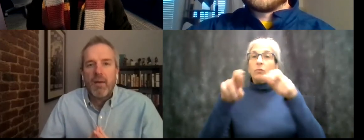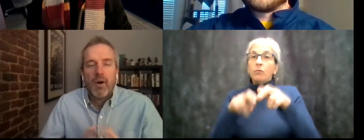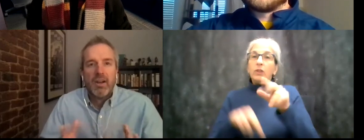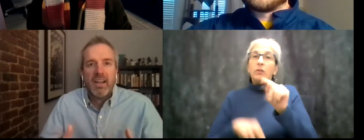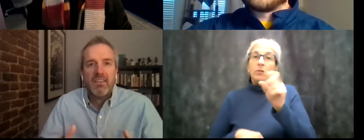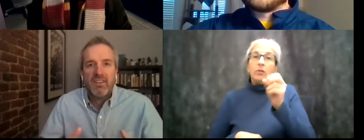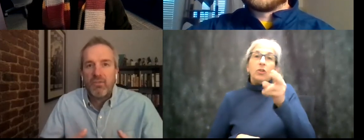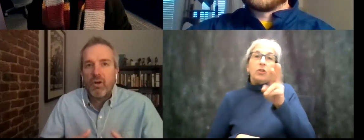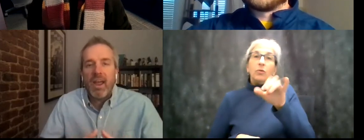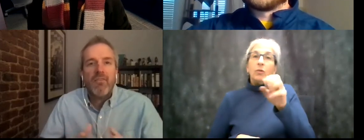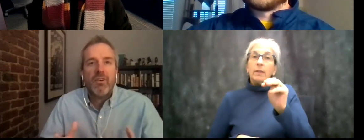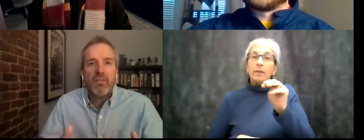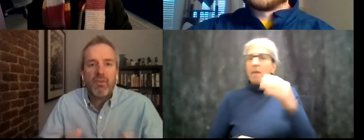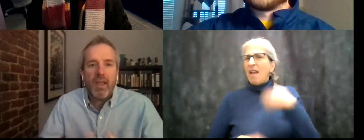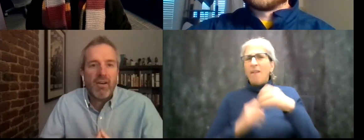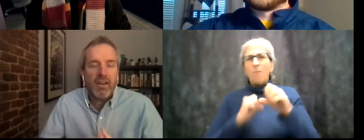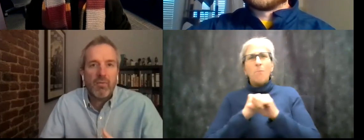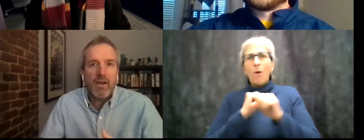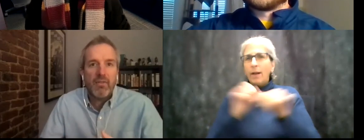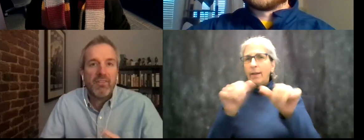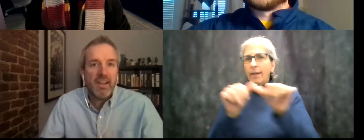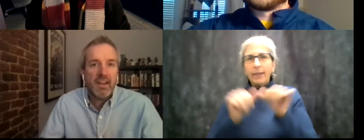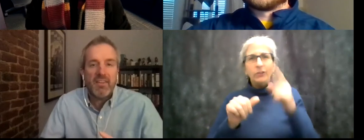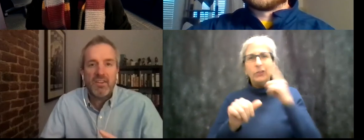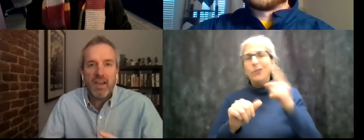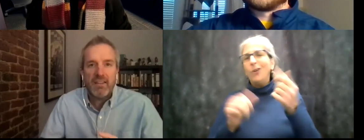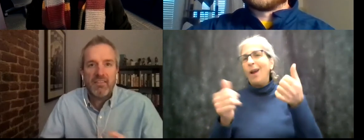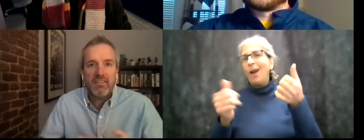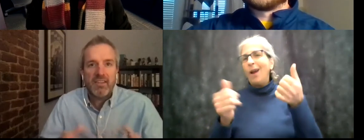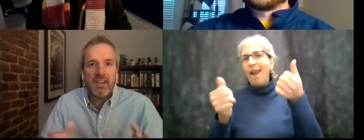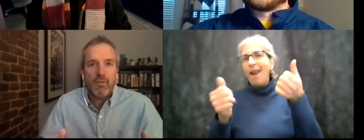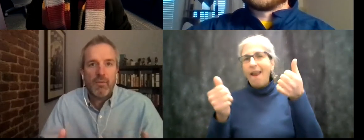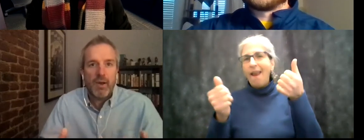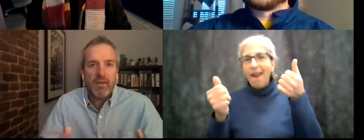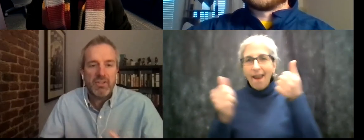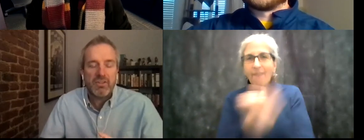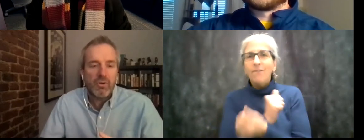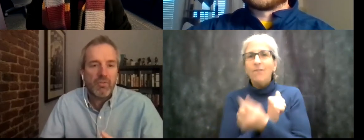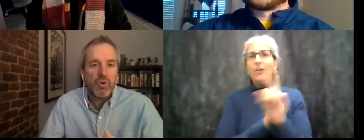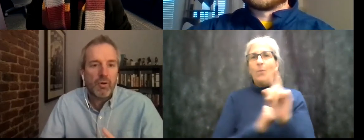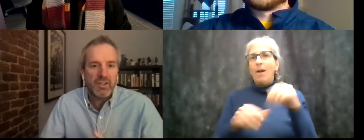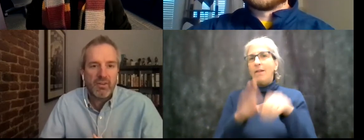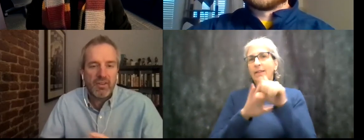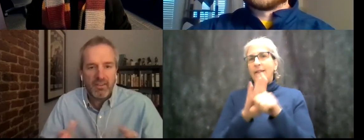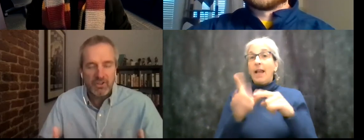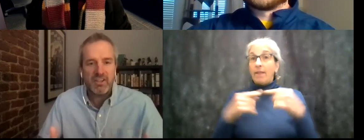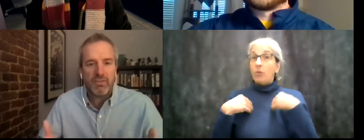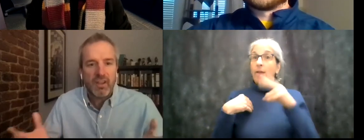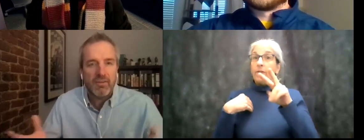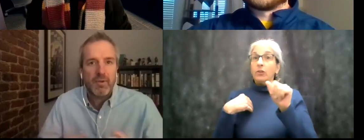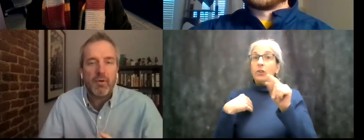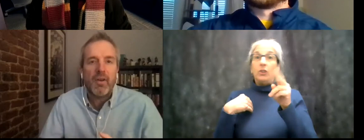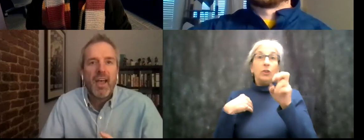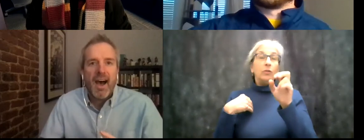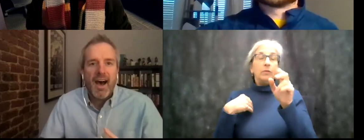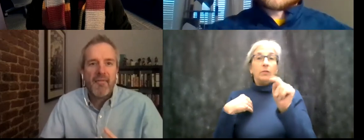You have marketing agencies for every area around the state. And then you've got the statewide Virginia Tourism Corporation, or the Virginia is for Lovers